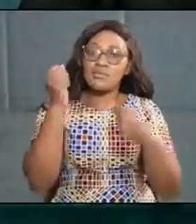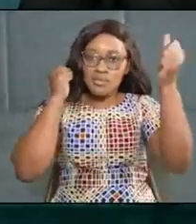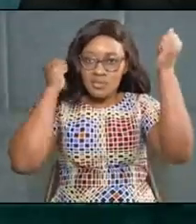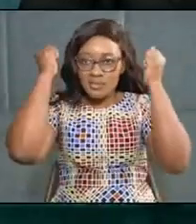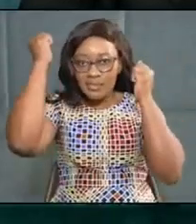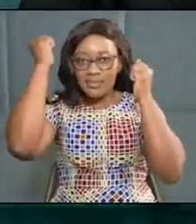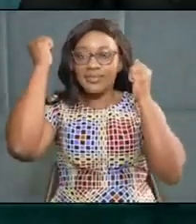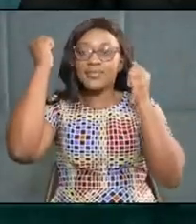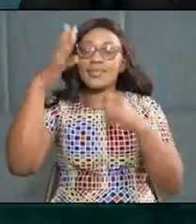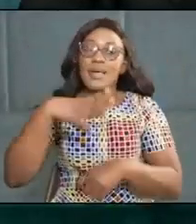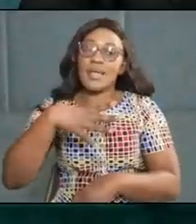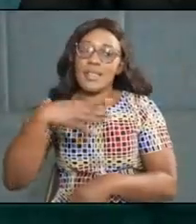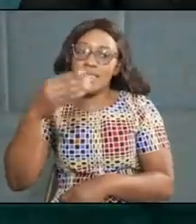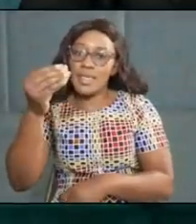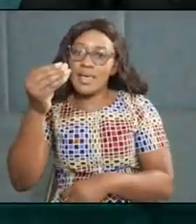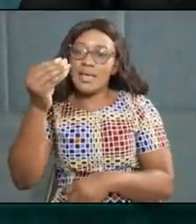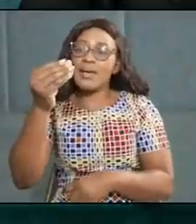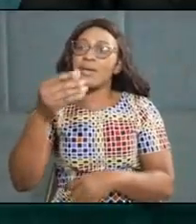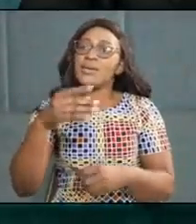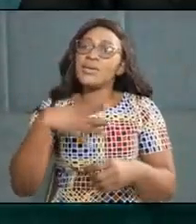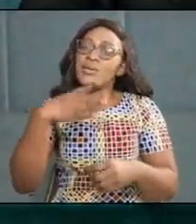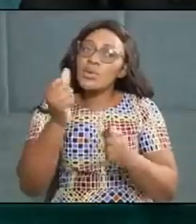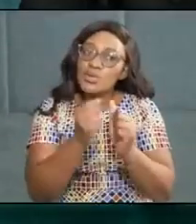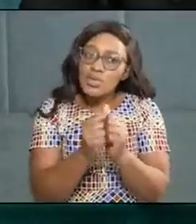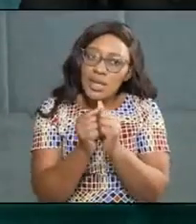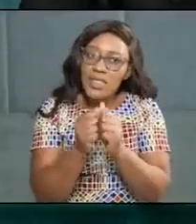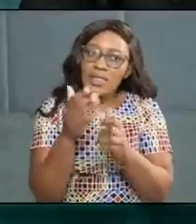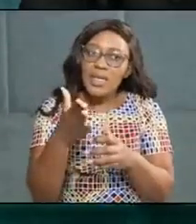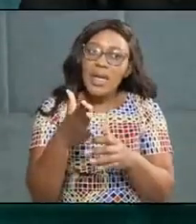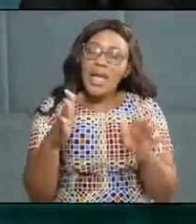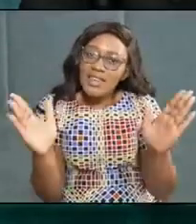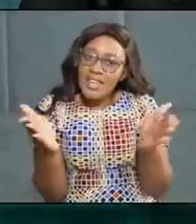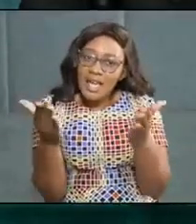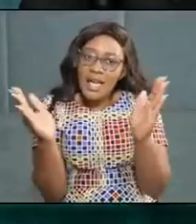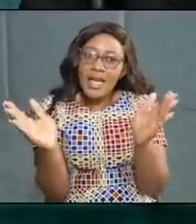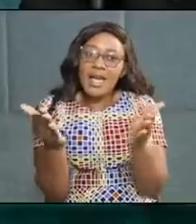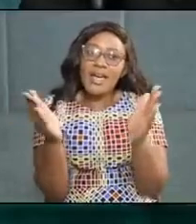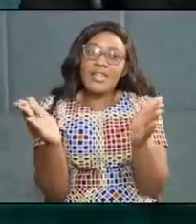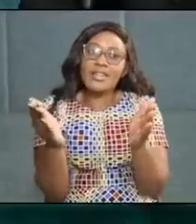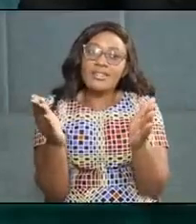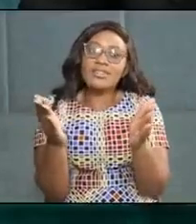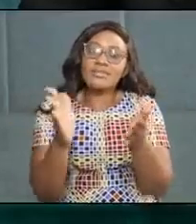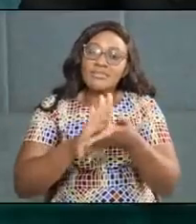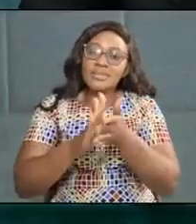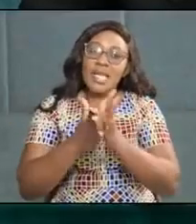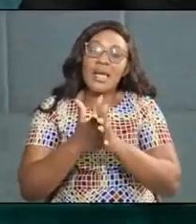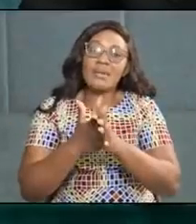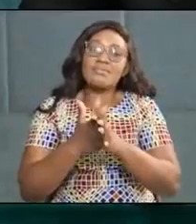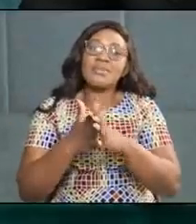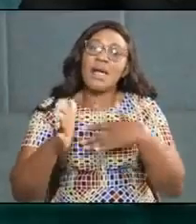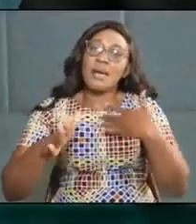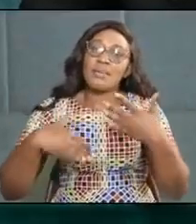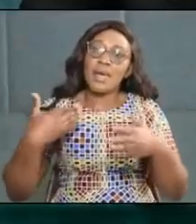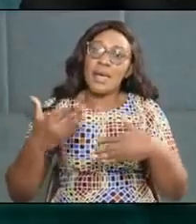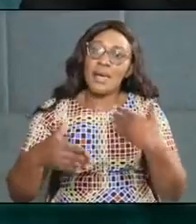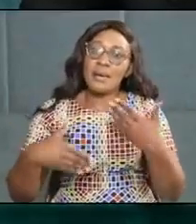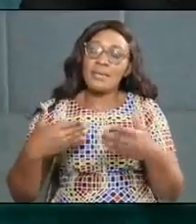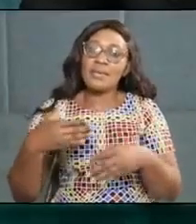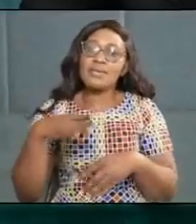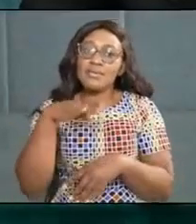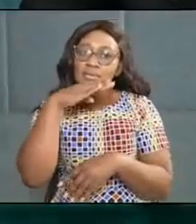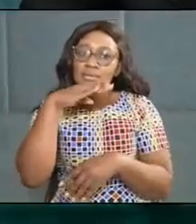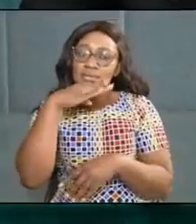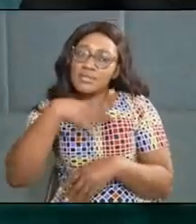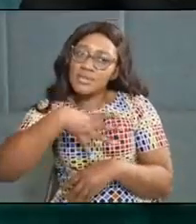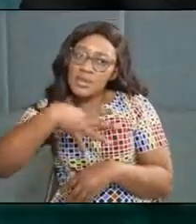Israelites. God then appeared to Paul and encouraged him to be cheerful. Paul was then taken to Caesarea